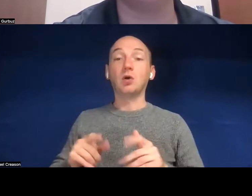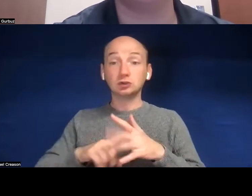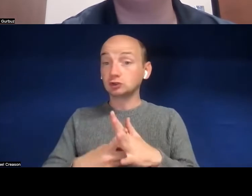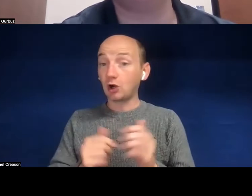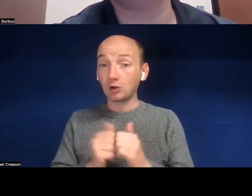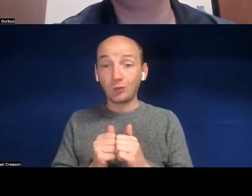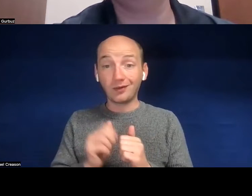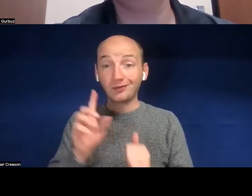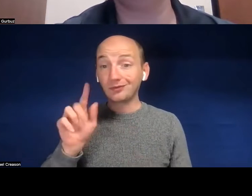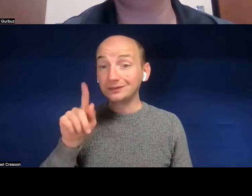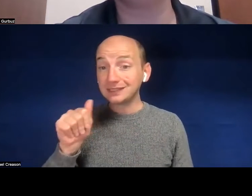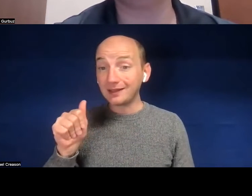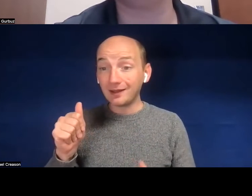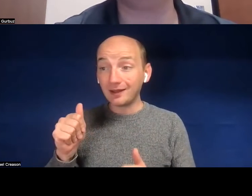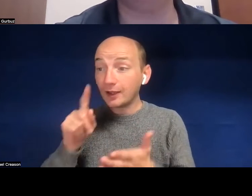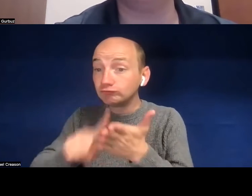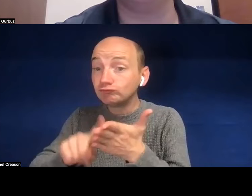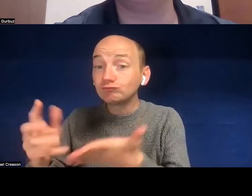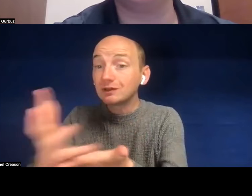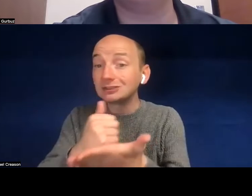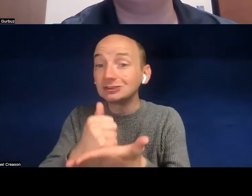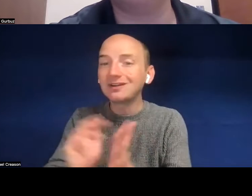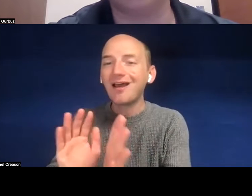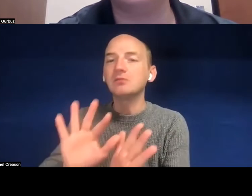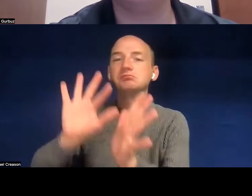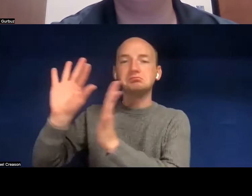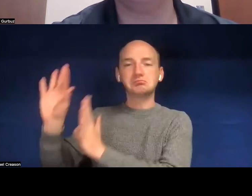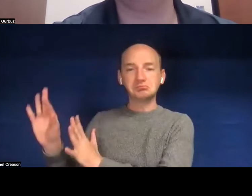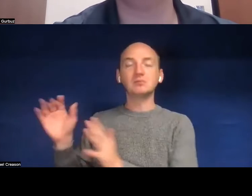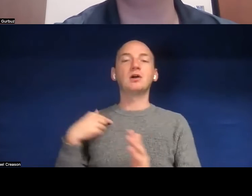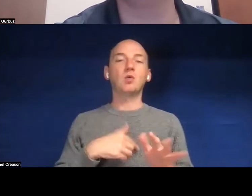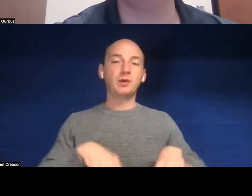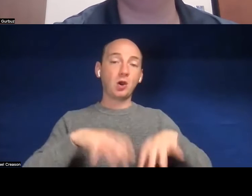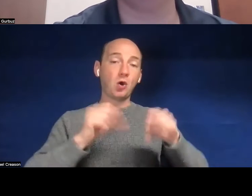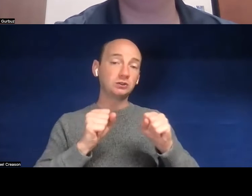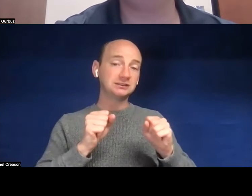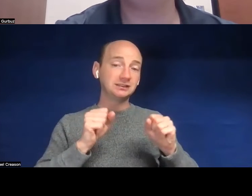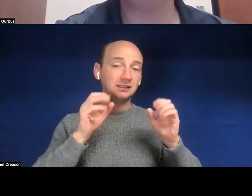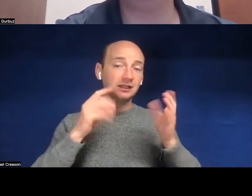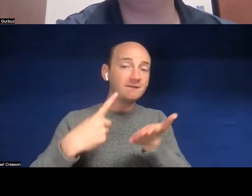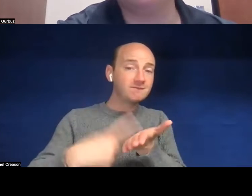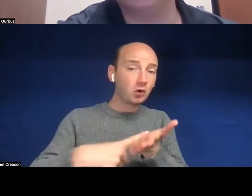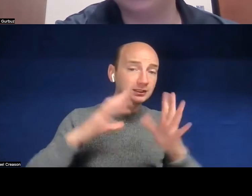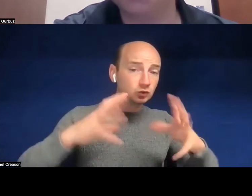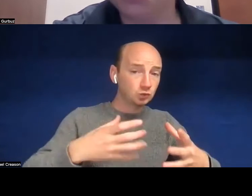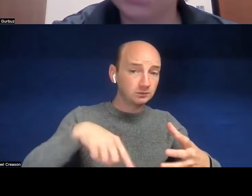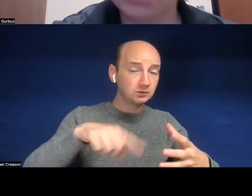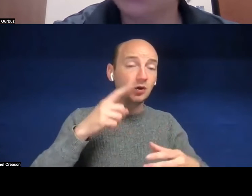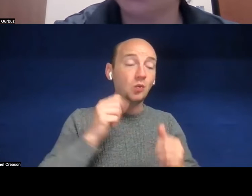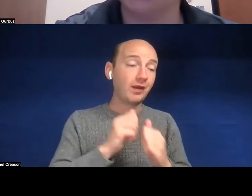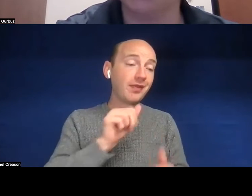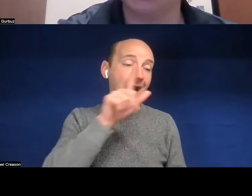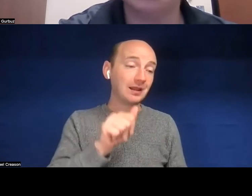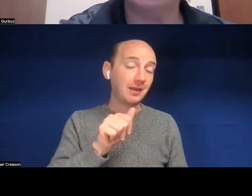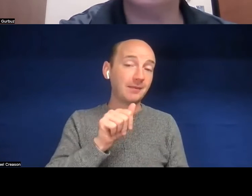some focus groups with the Alabama Institute for the Deaf and Blind and recruiting people from the deaf community